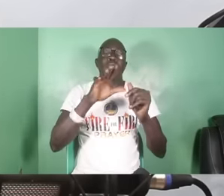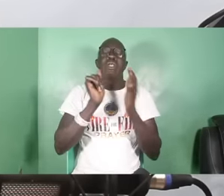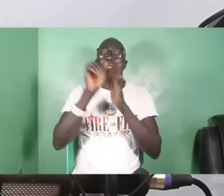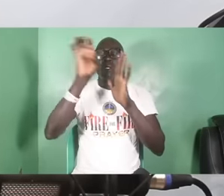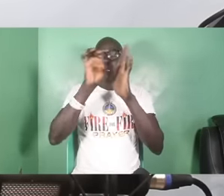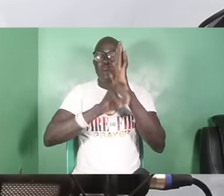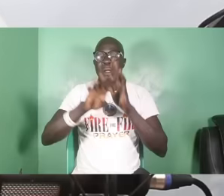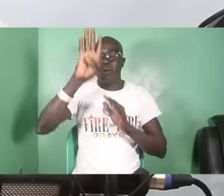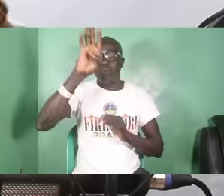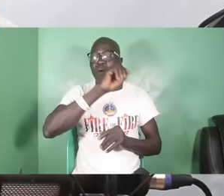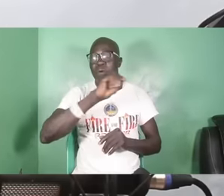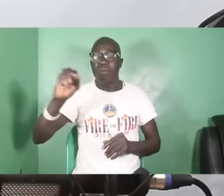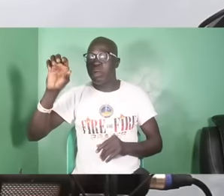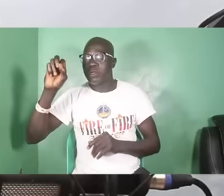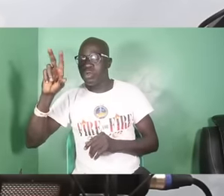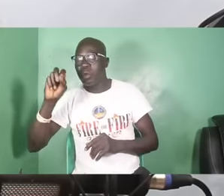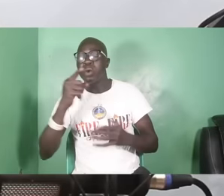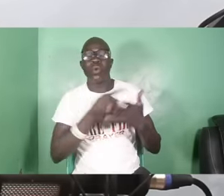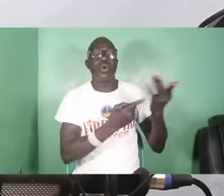kani. Chapter 4. Verse 12.